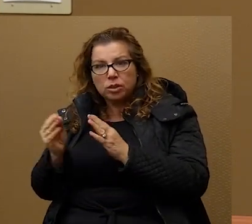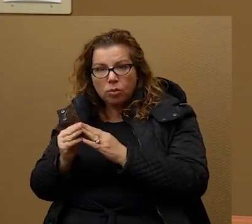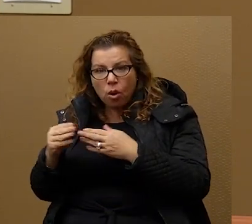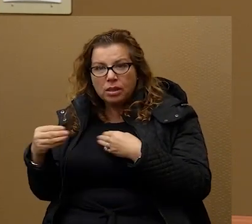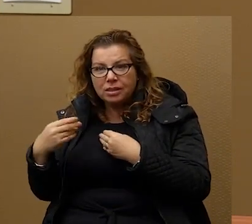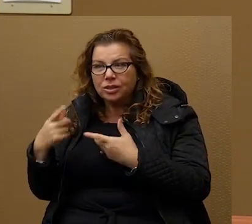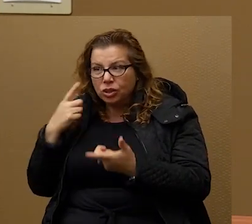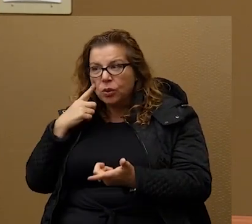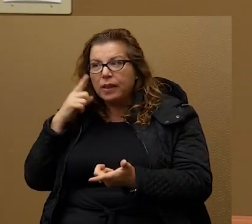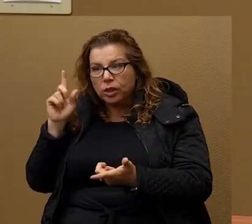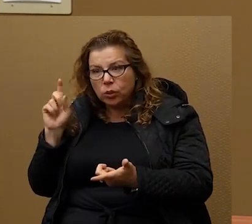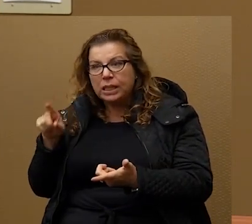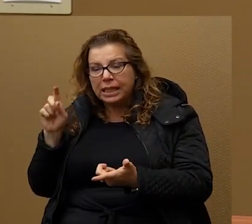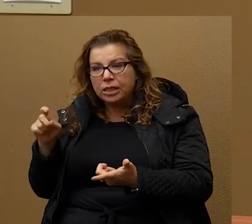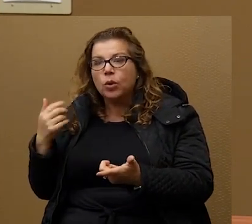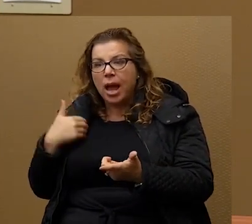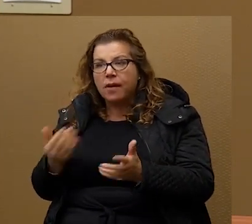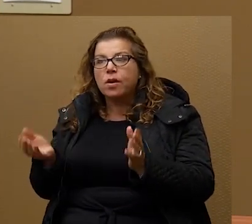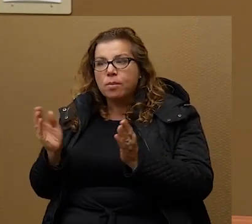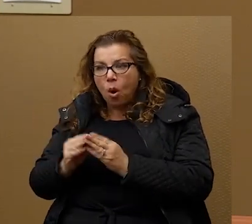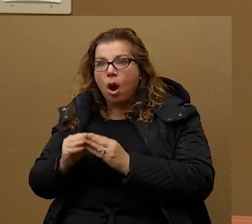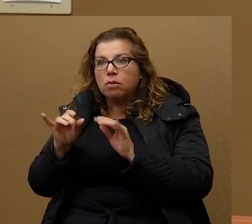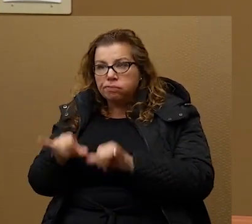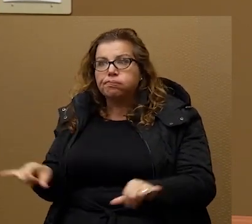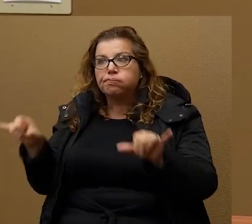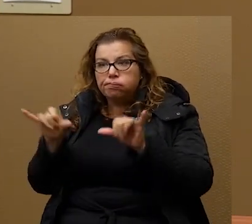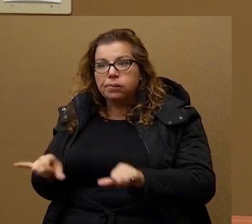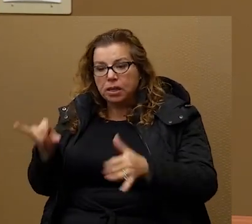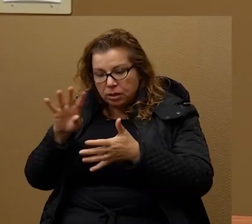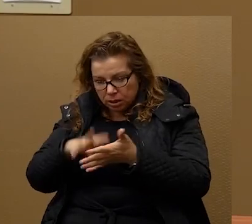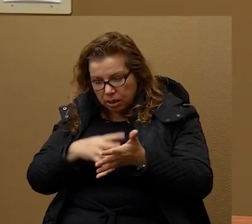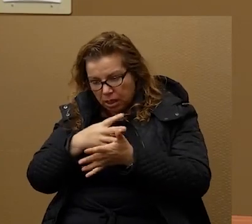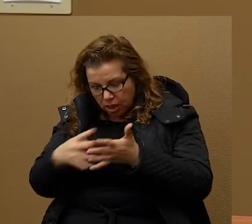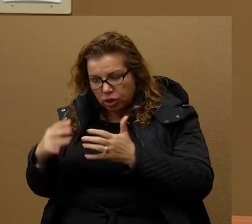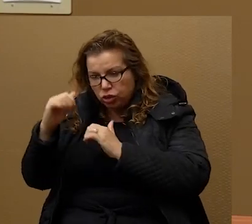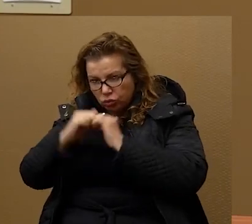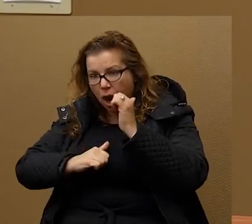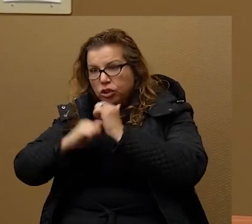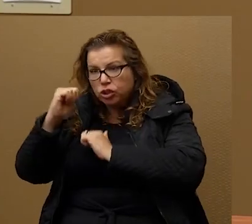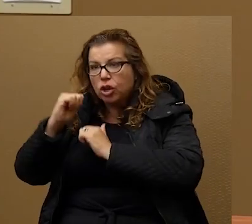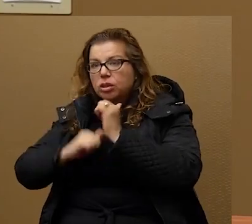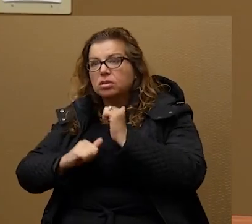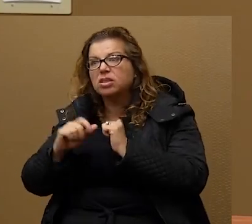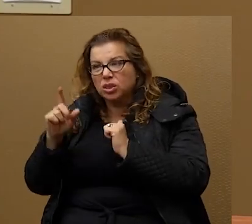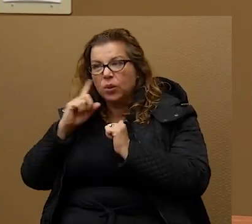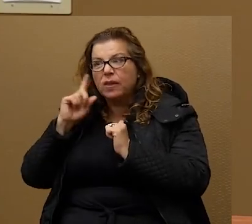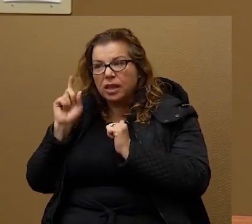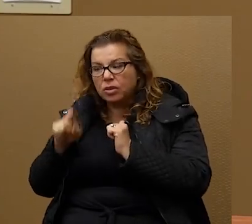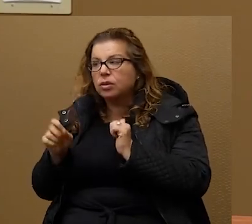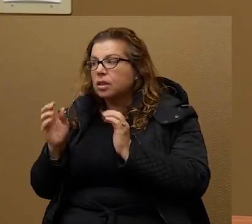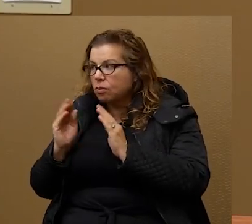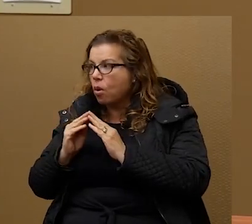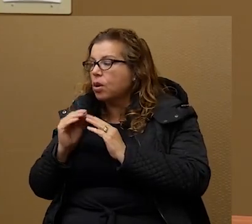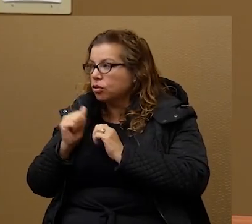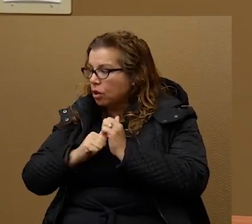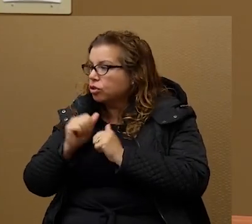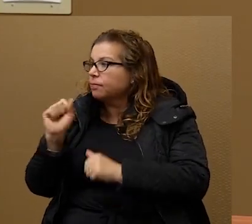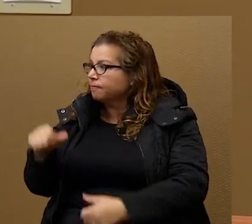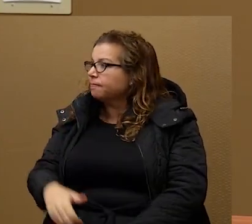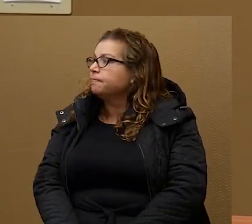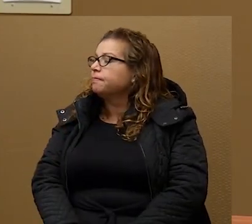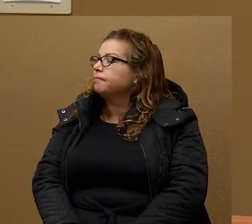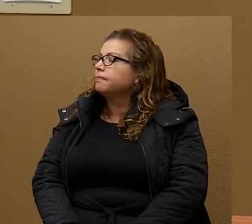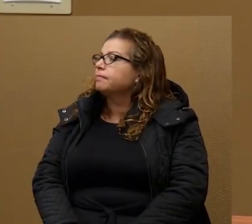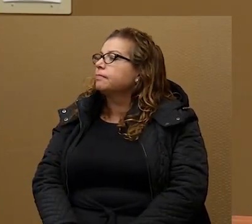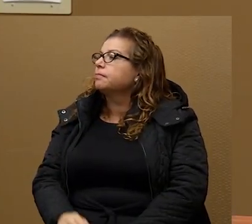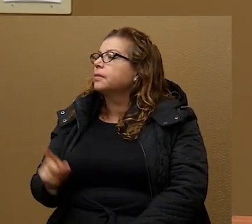A little bit. How about your teaching? After learning what actual structured teaching is, a little bit. All